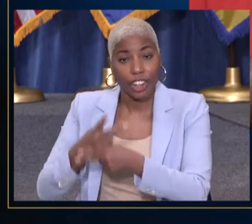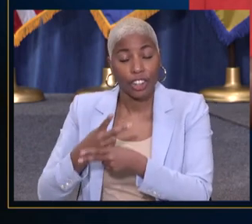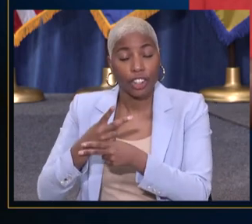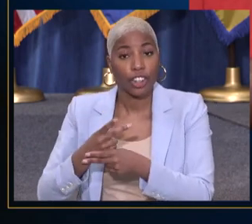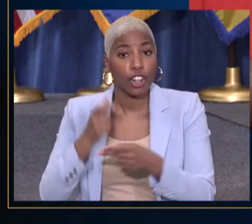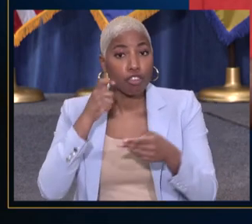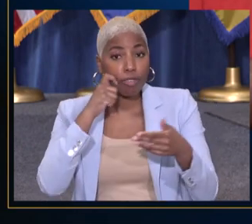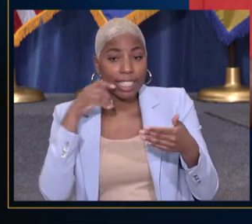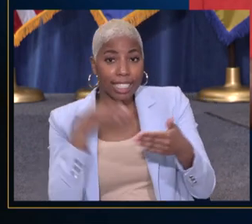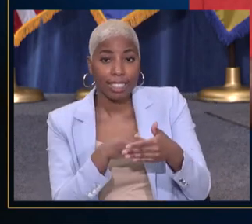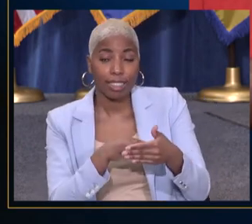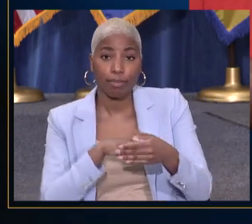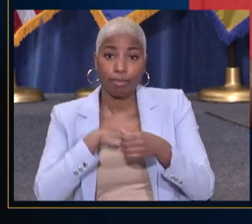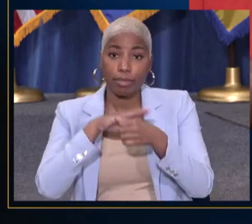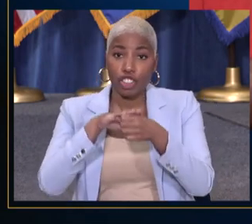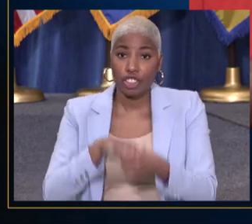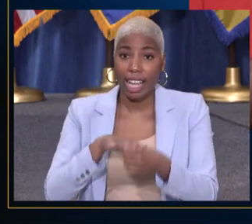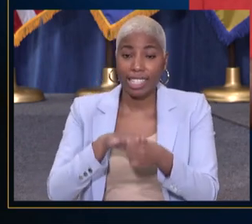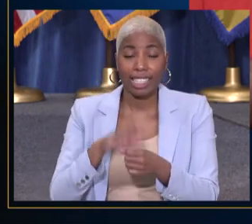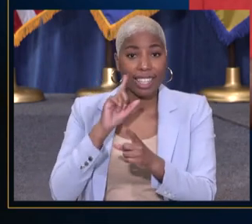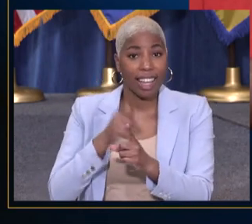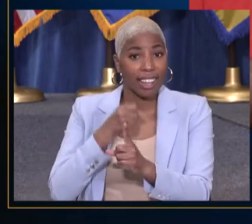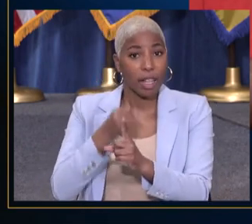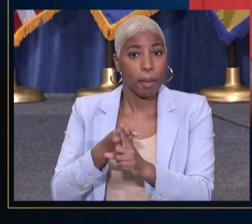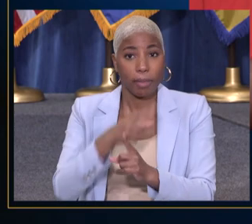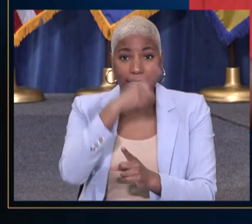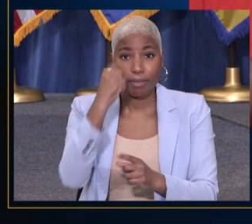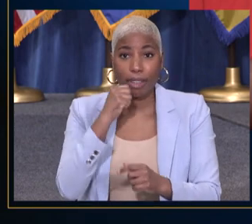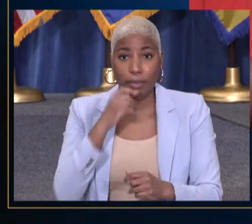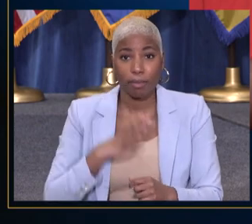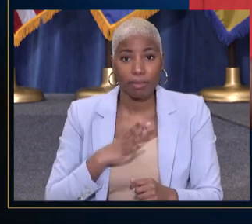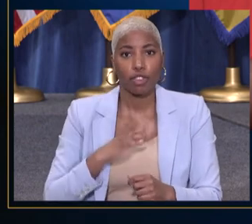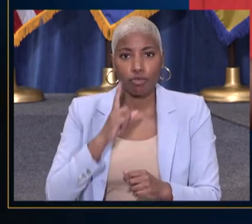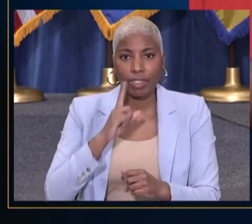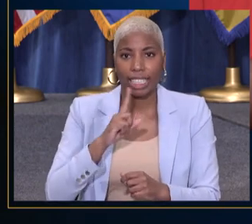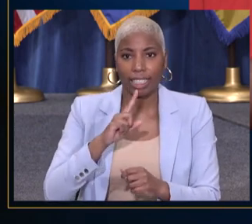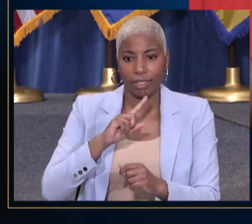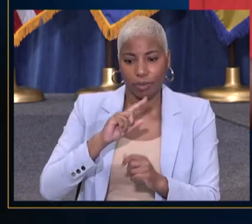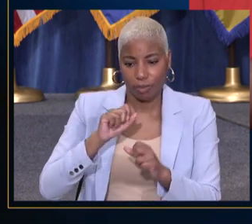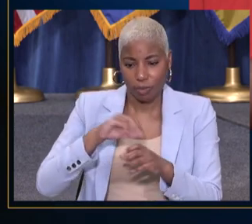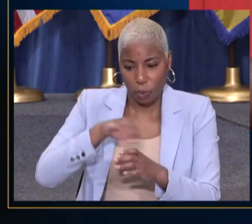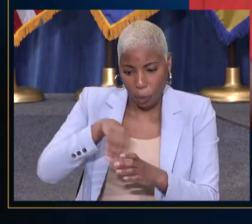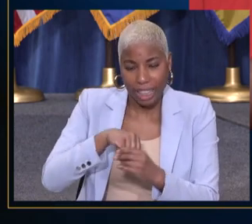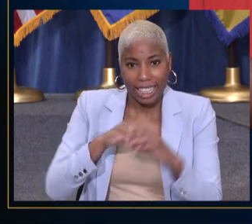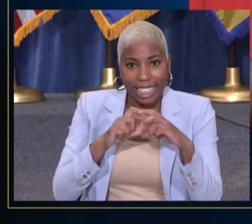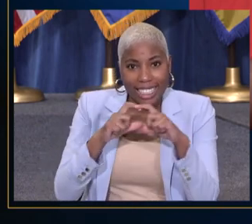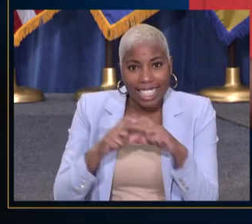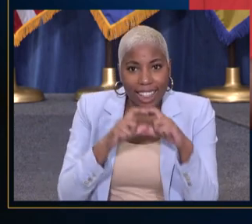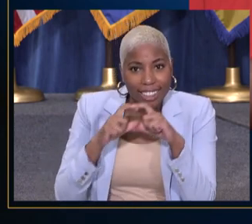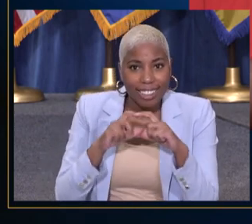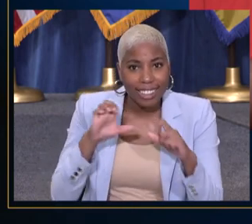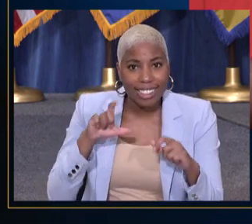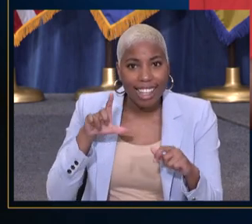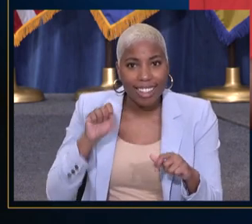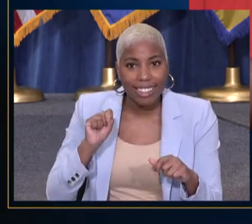Racism and stress affect Black women down to the cellular level. It affects